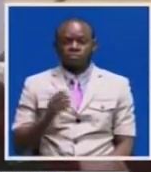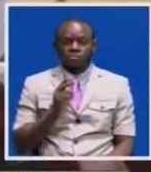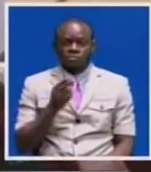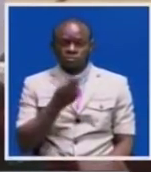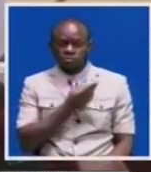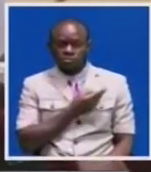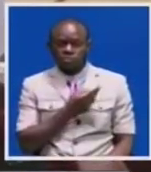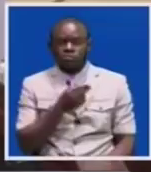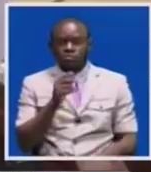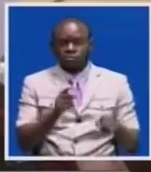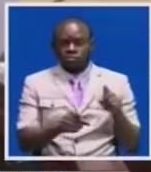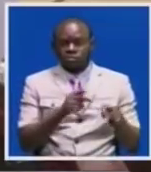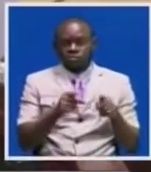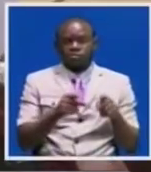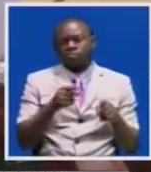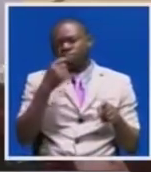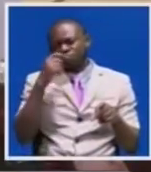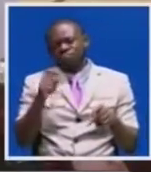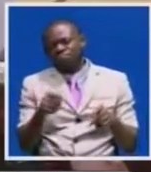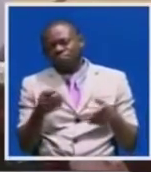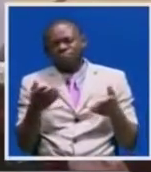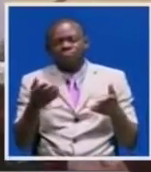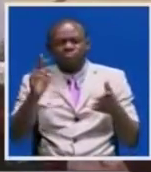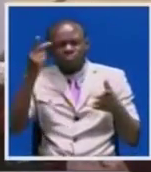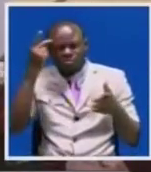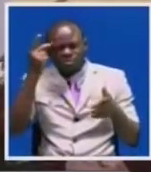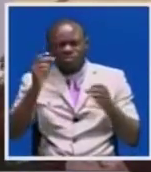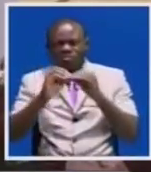each other, regardless of our political,